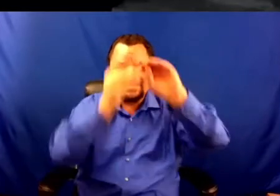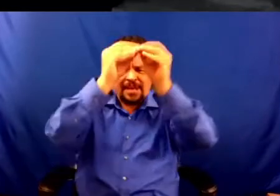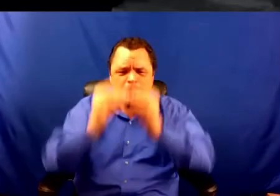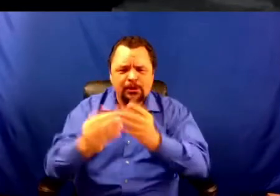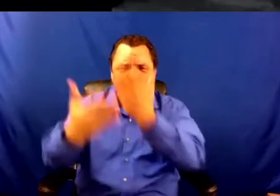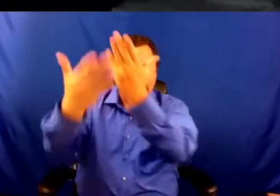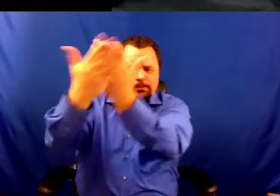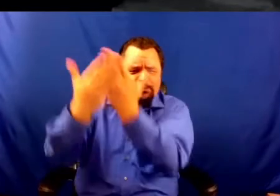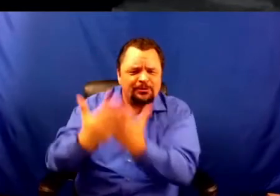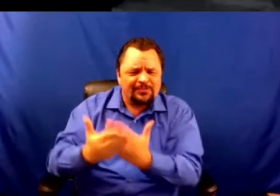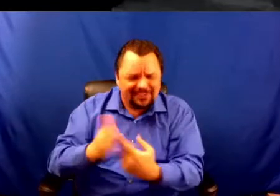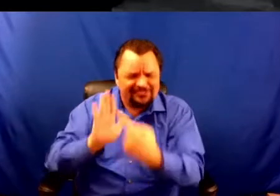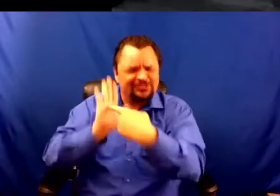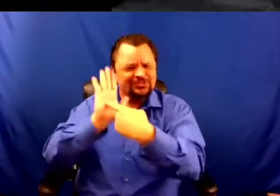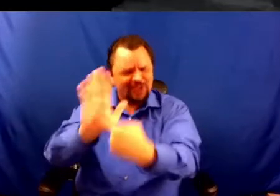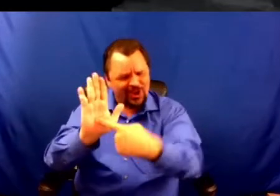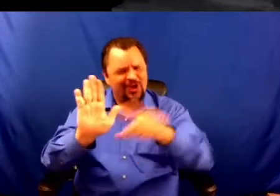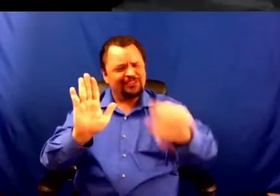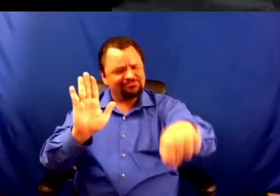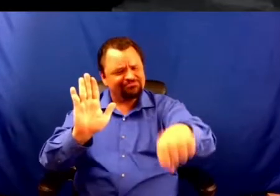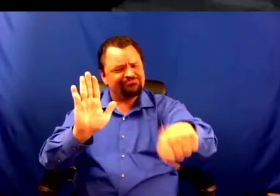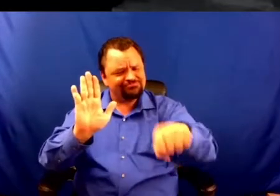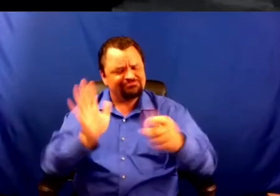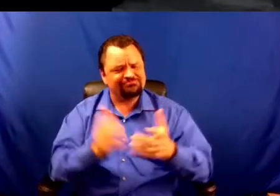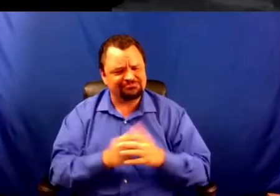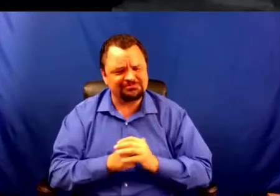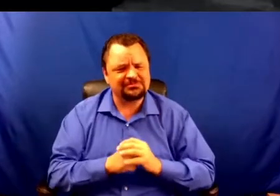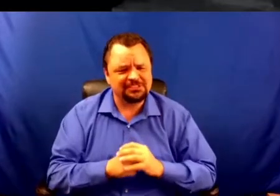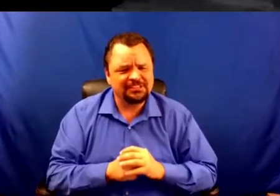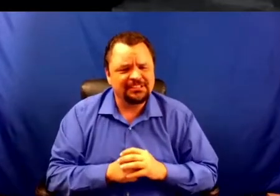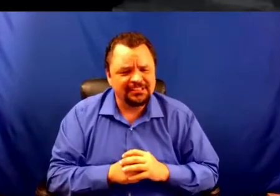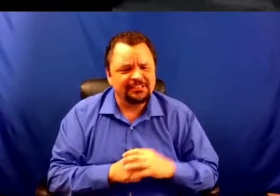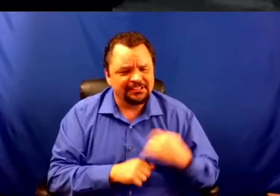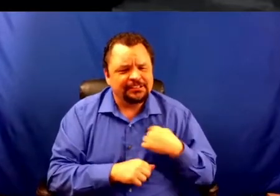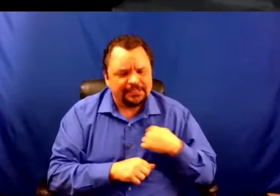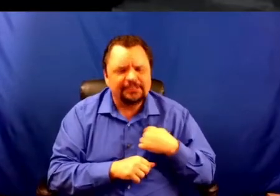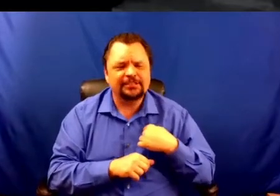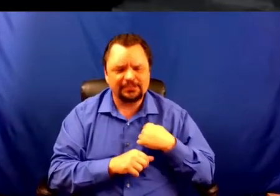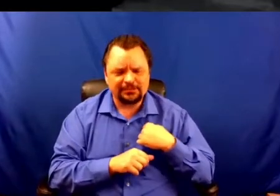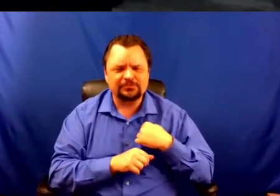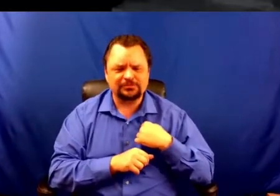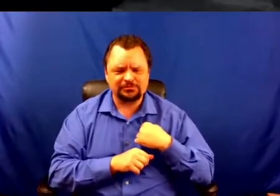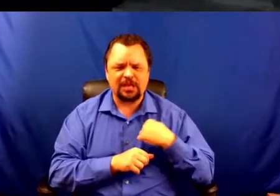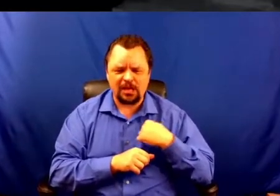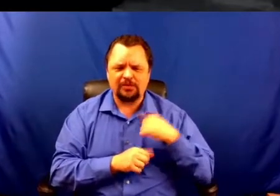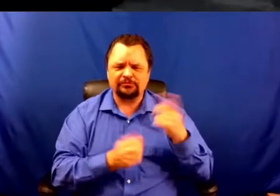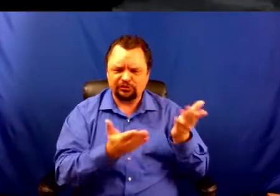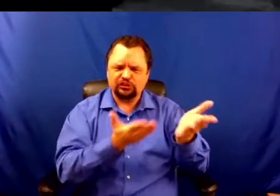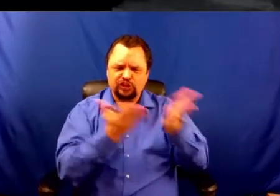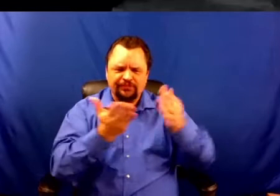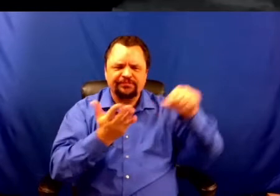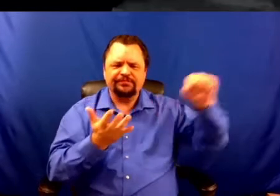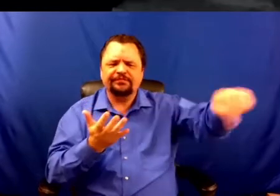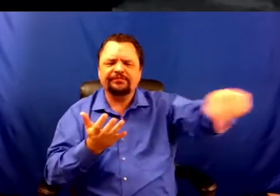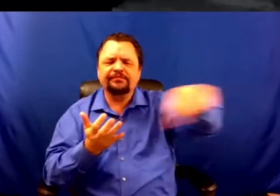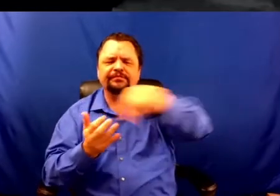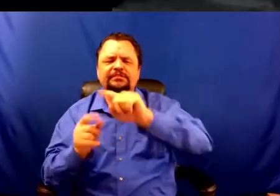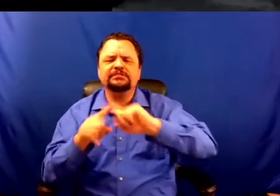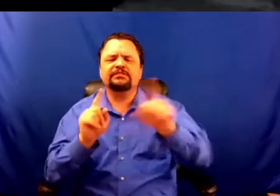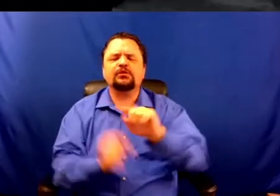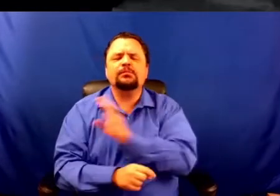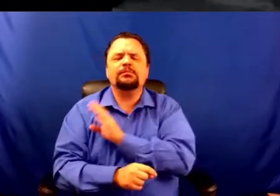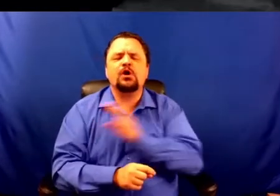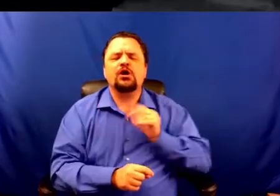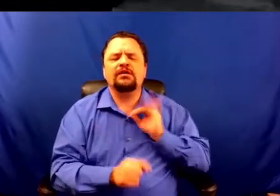the pleasure of the BOCC. So I won't be surprised if I am removed from this board. I think that probably wouldn't be a surprise.